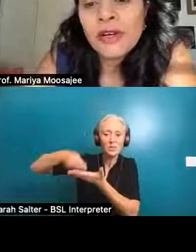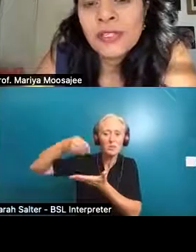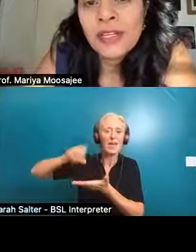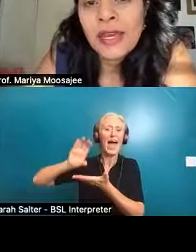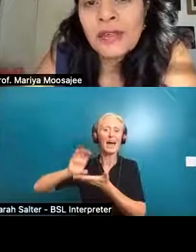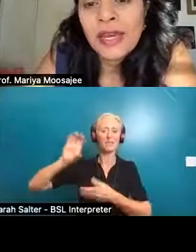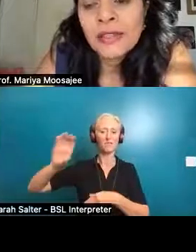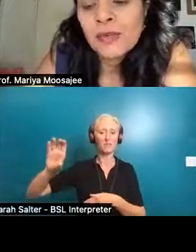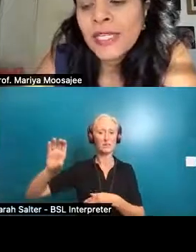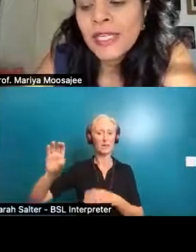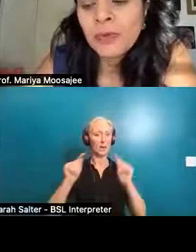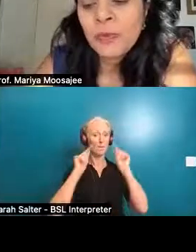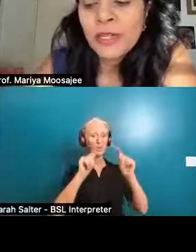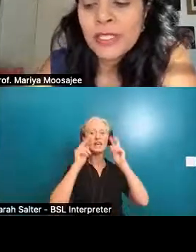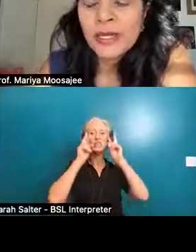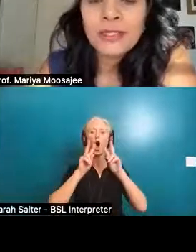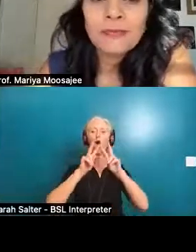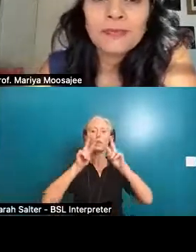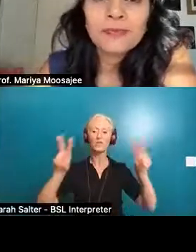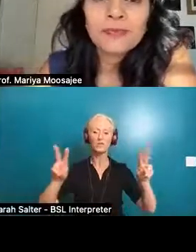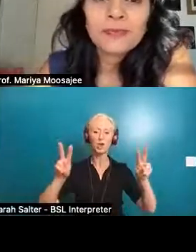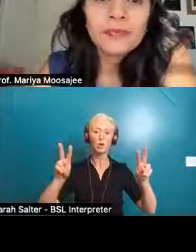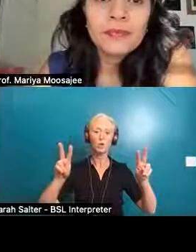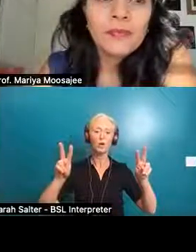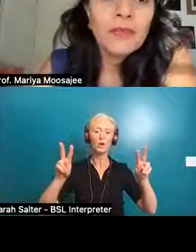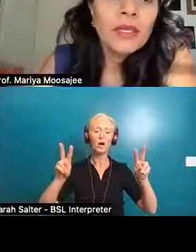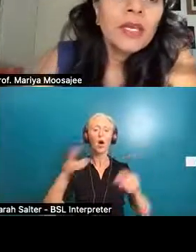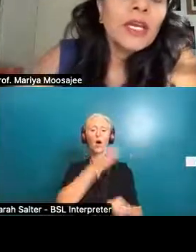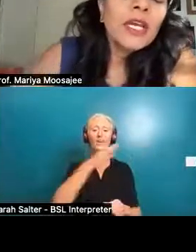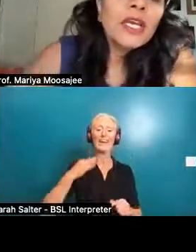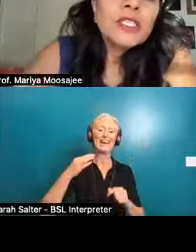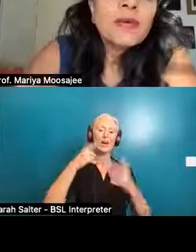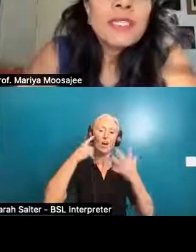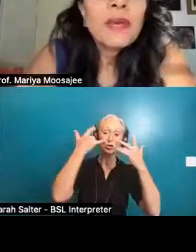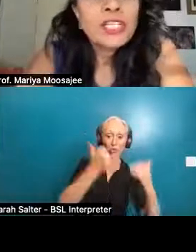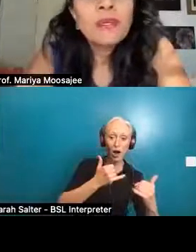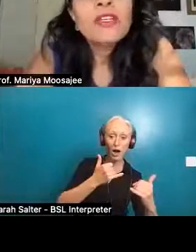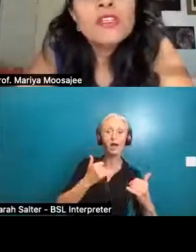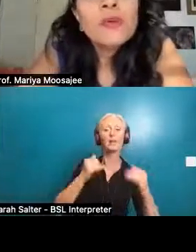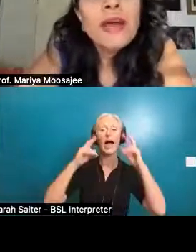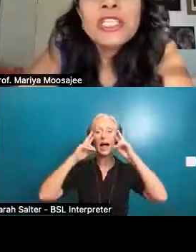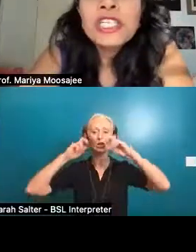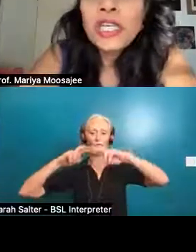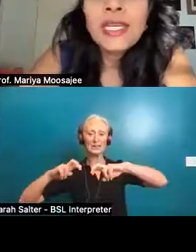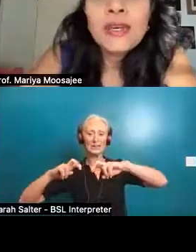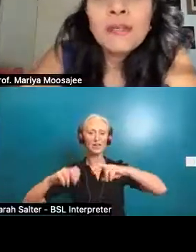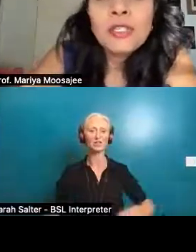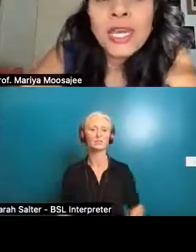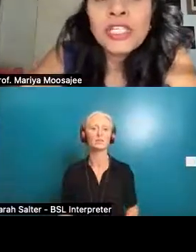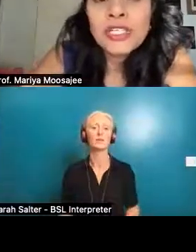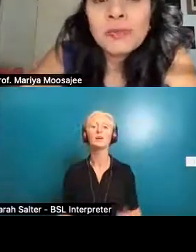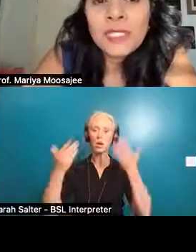clinical trials and the research process. So as I mentioned, I'm going to talk about gene